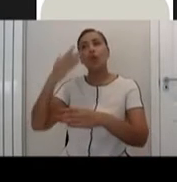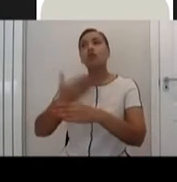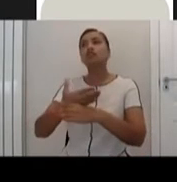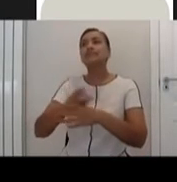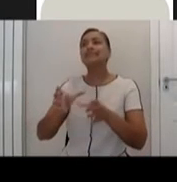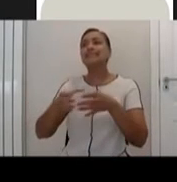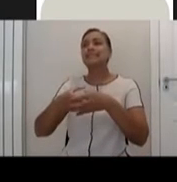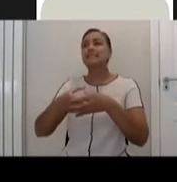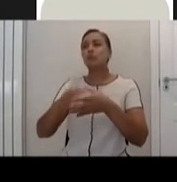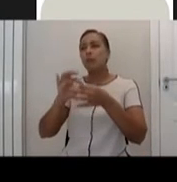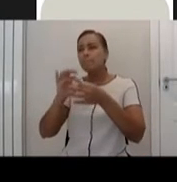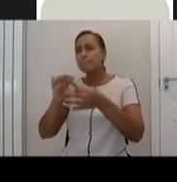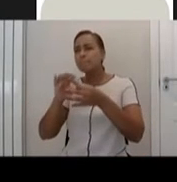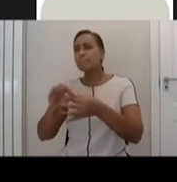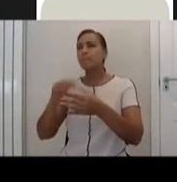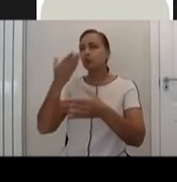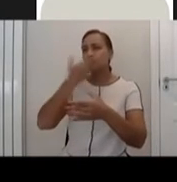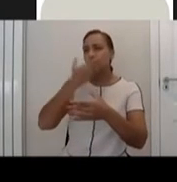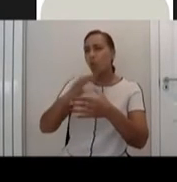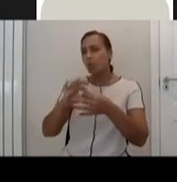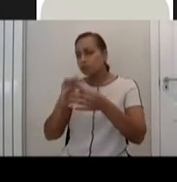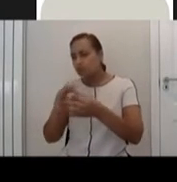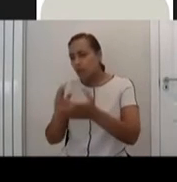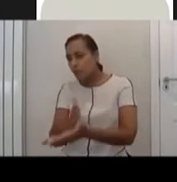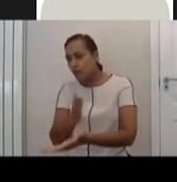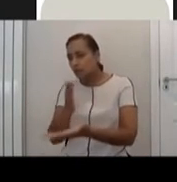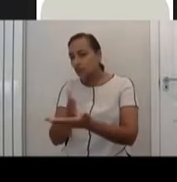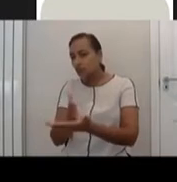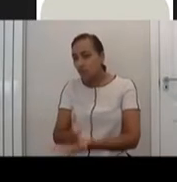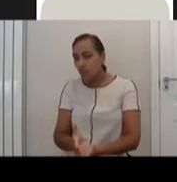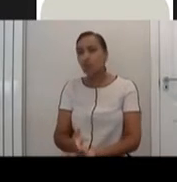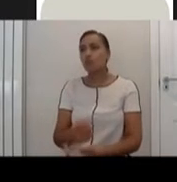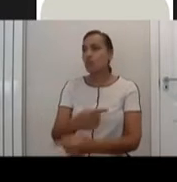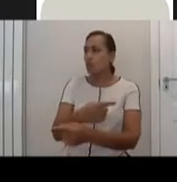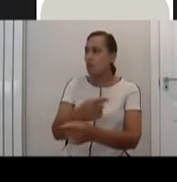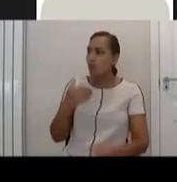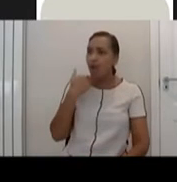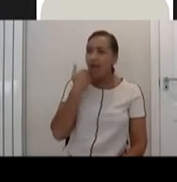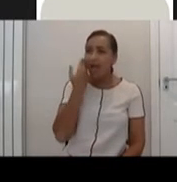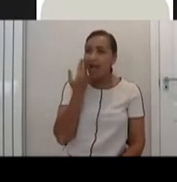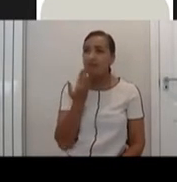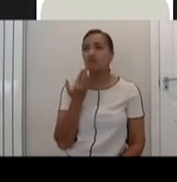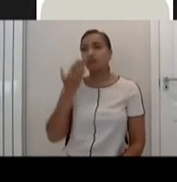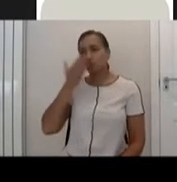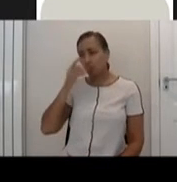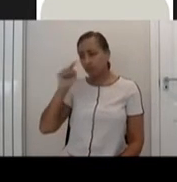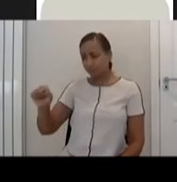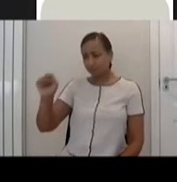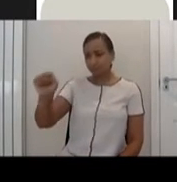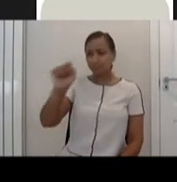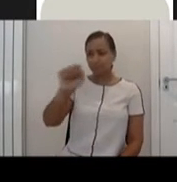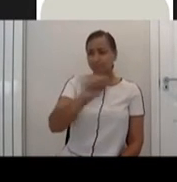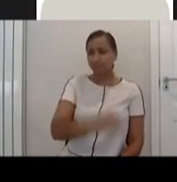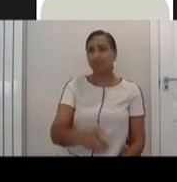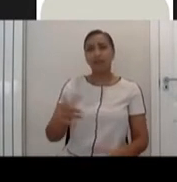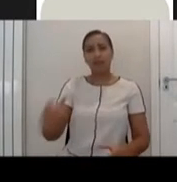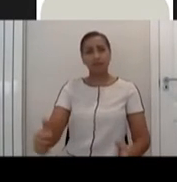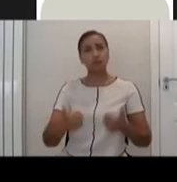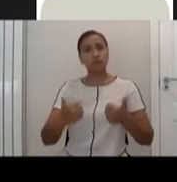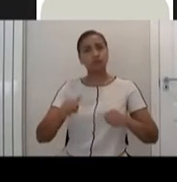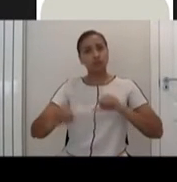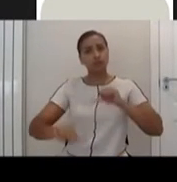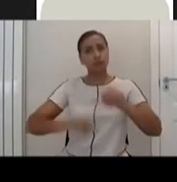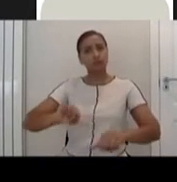with schools to ensure that each school has a kind of process in